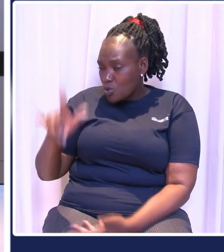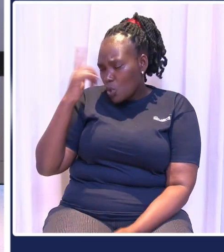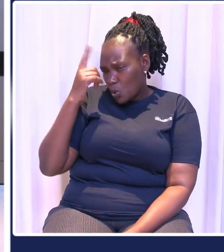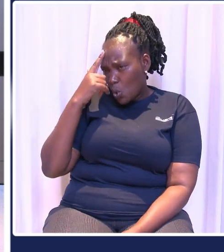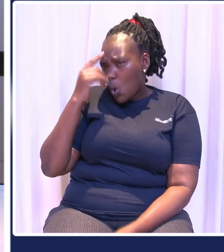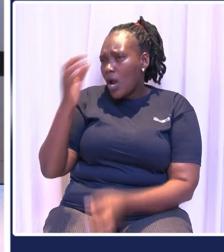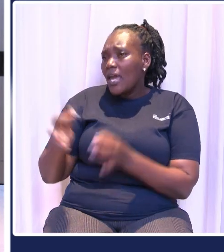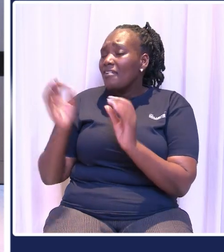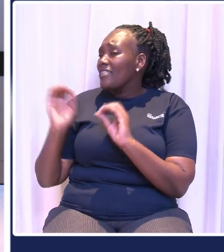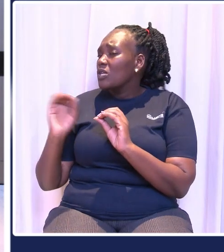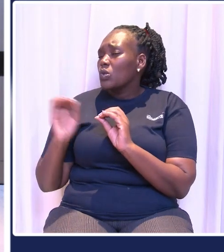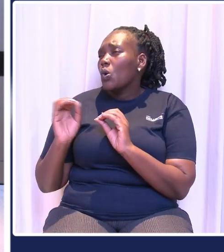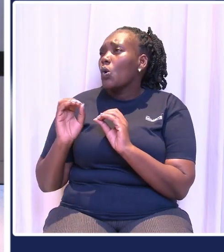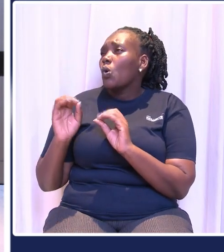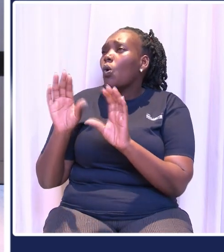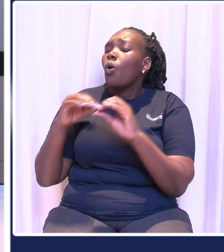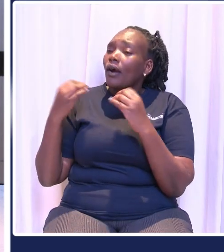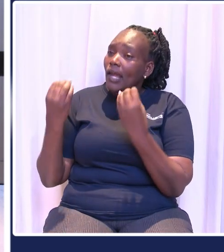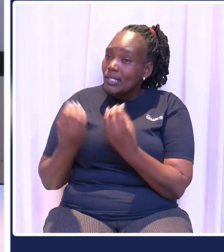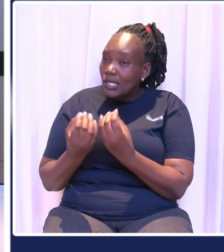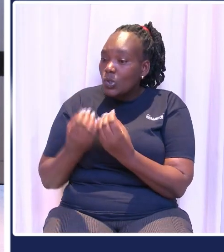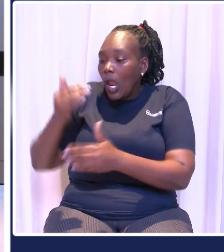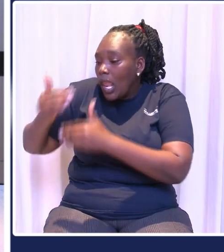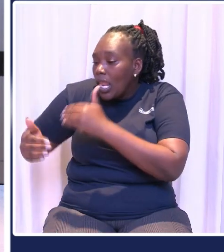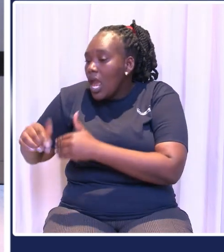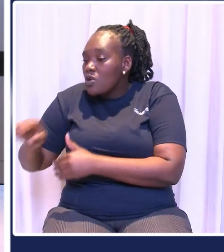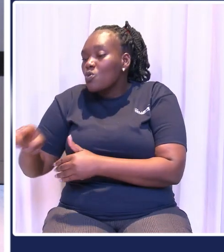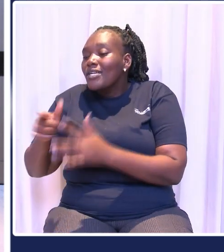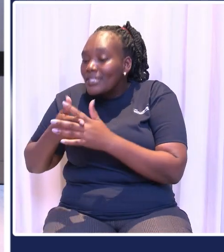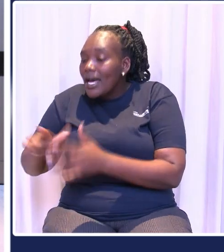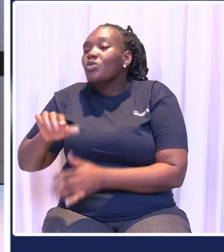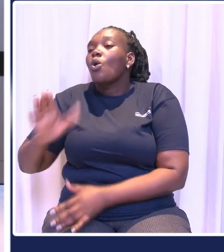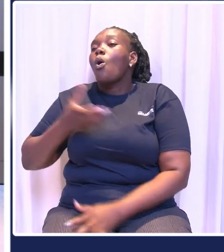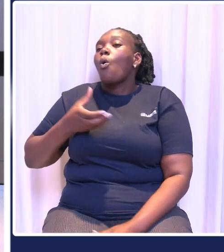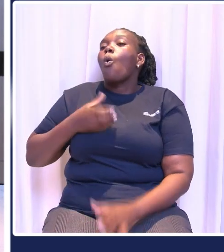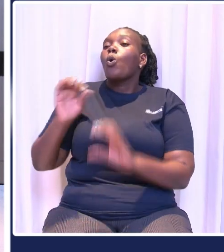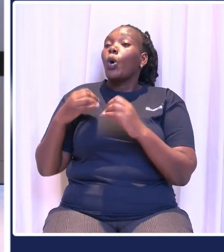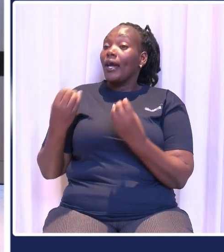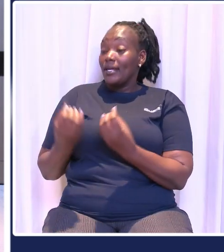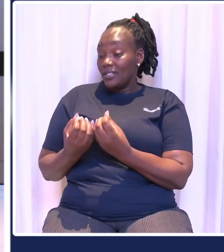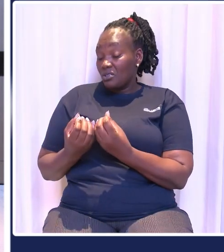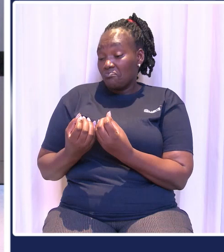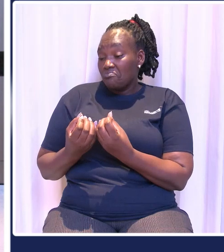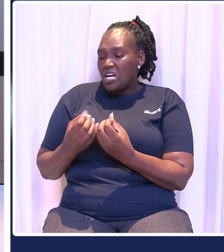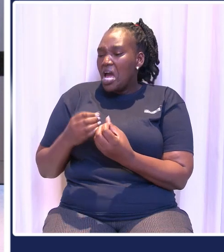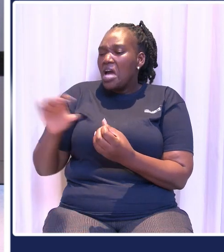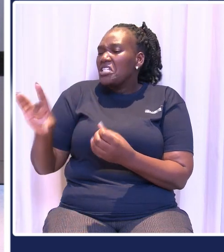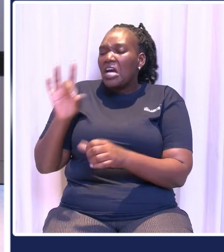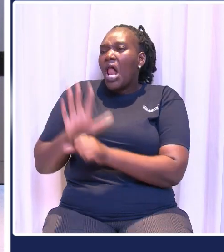if there's no organization near you, start your own organization. It doesn't take a